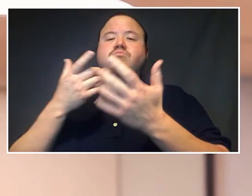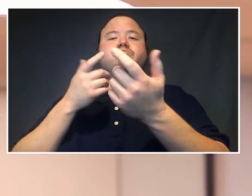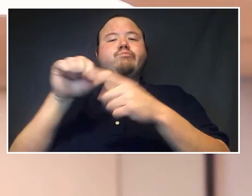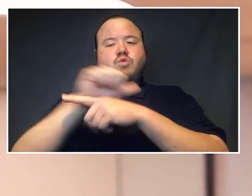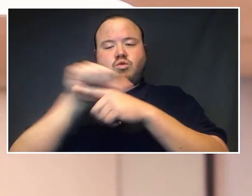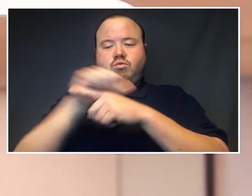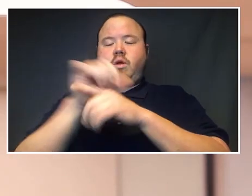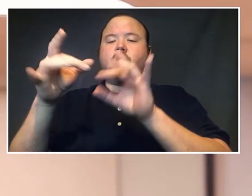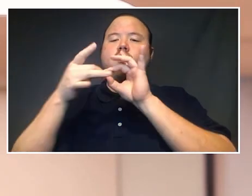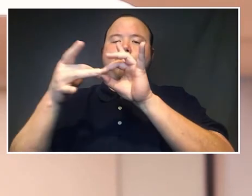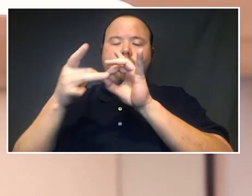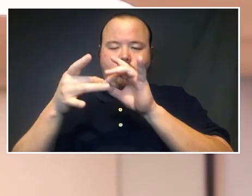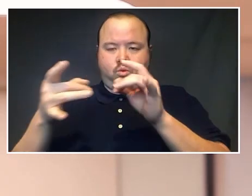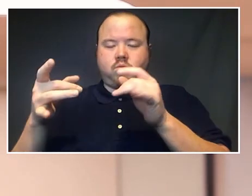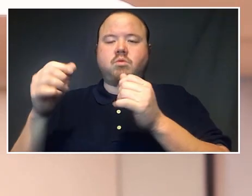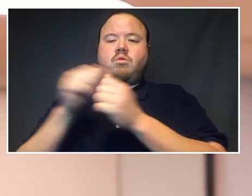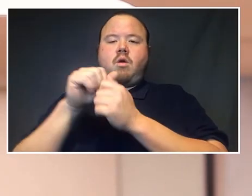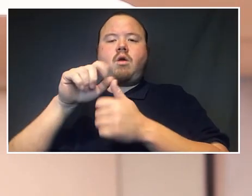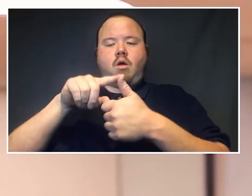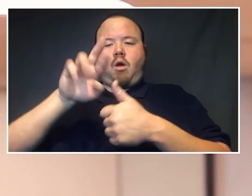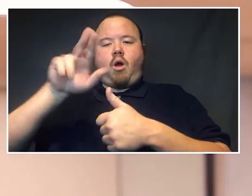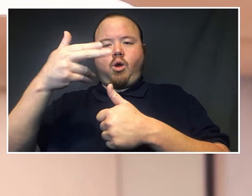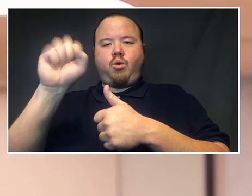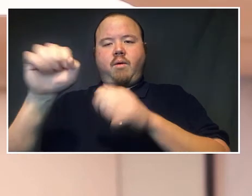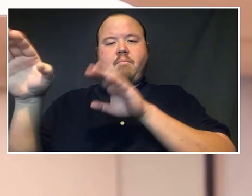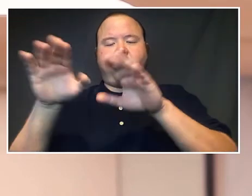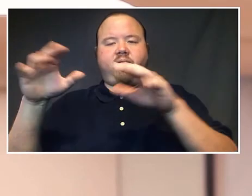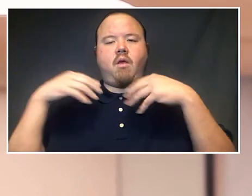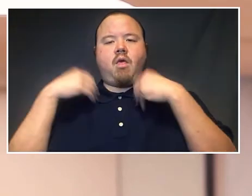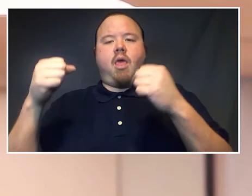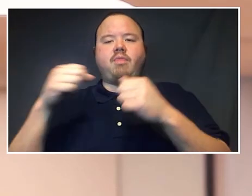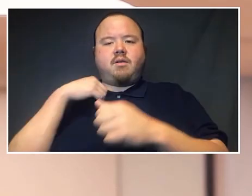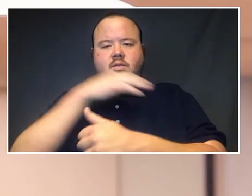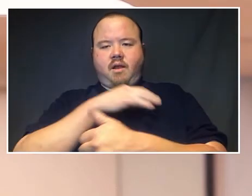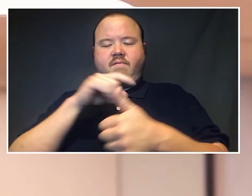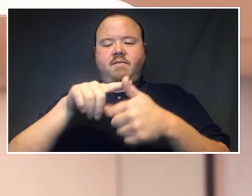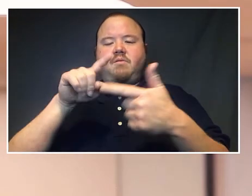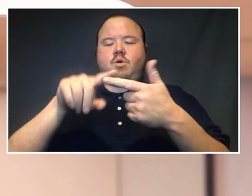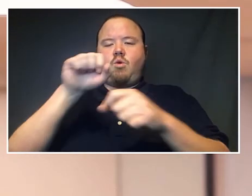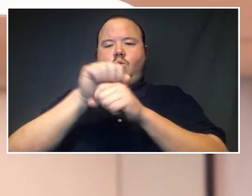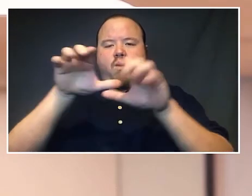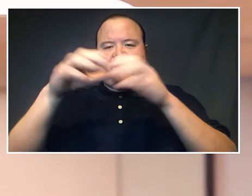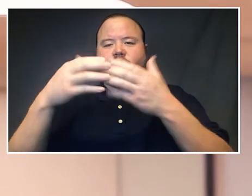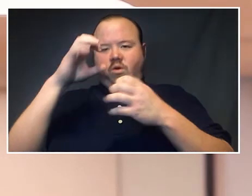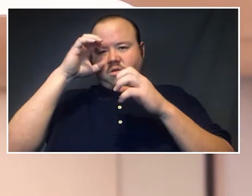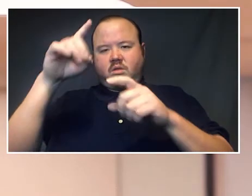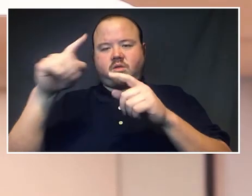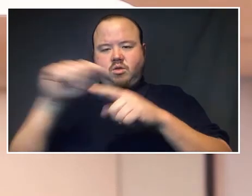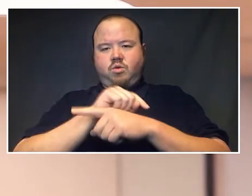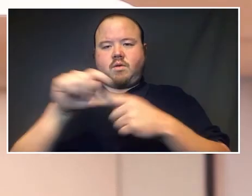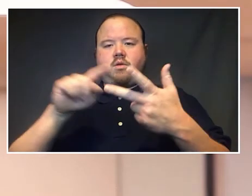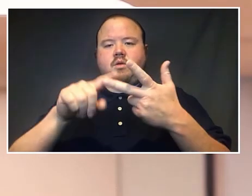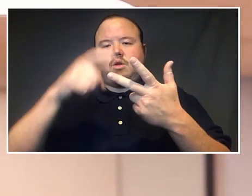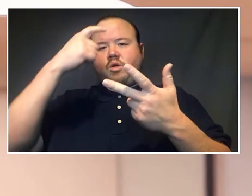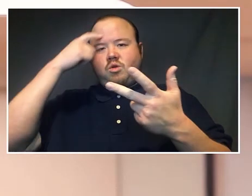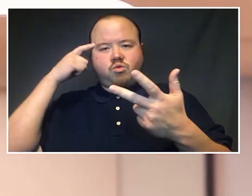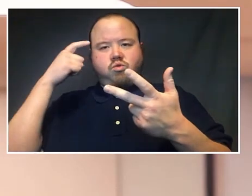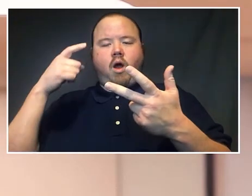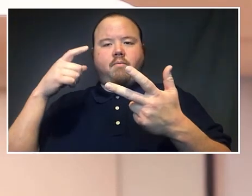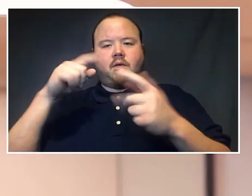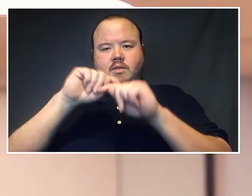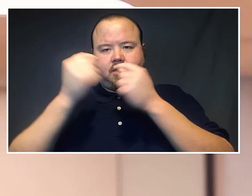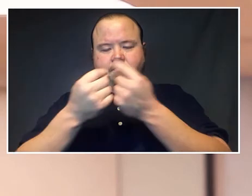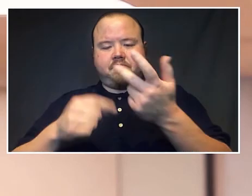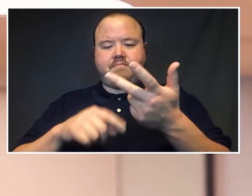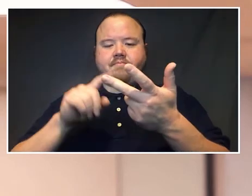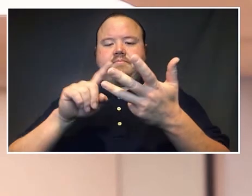training, and coordination with RUHS behavioral health staff, along with workforce education and training, for the trauma-focused CBT